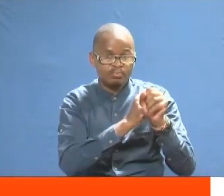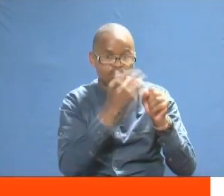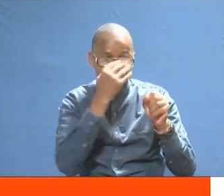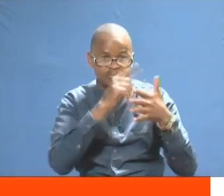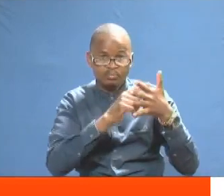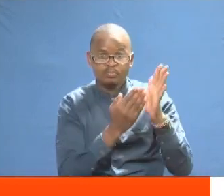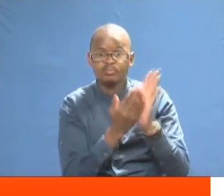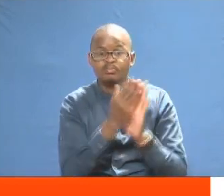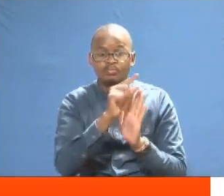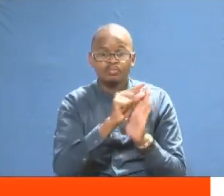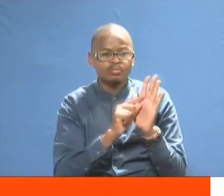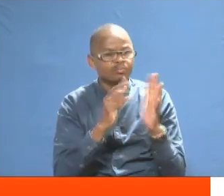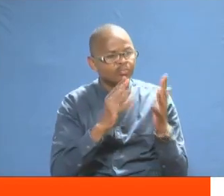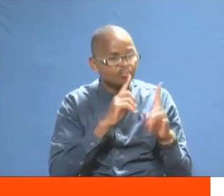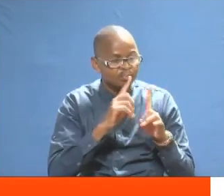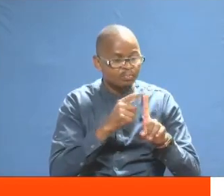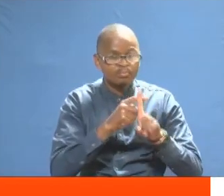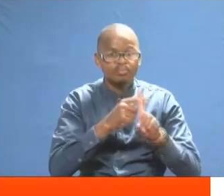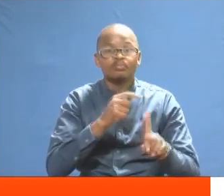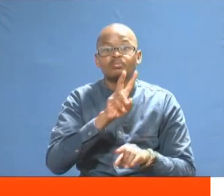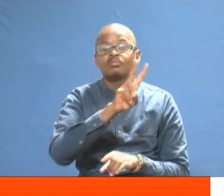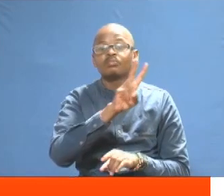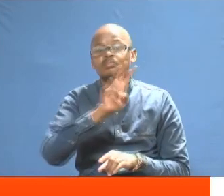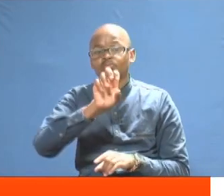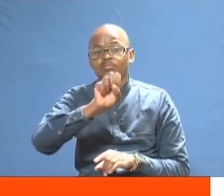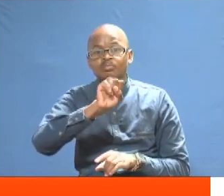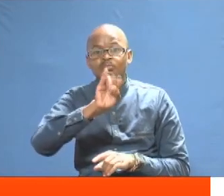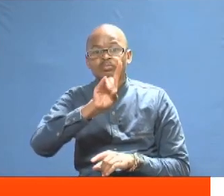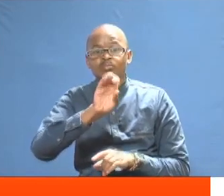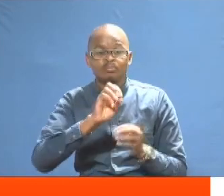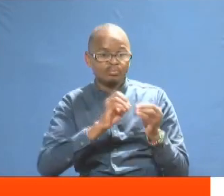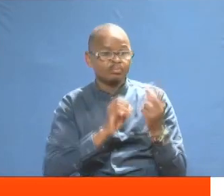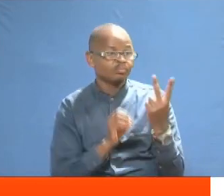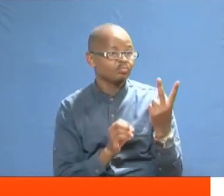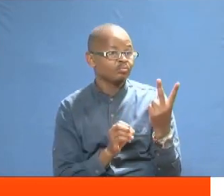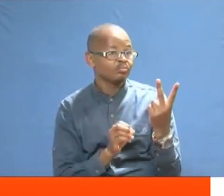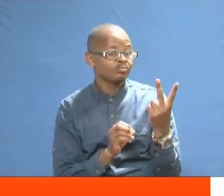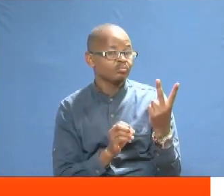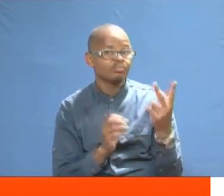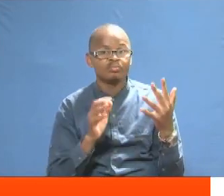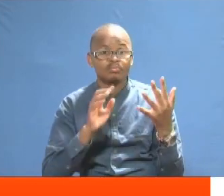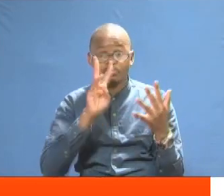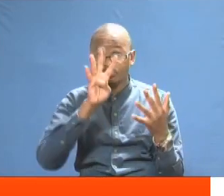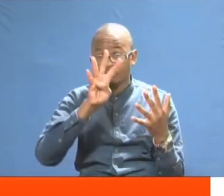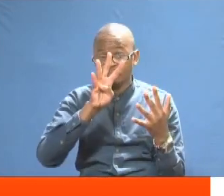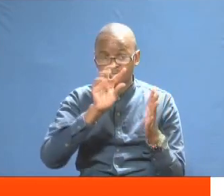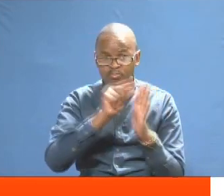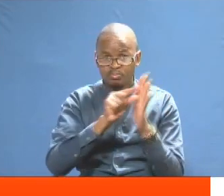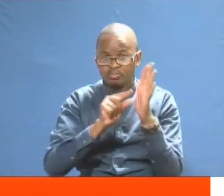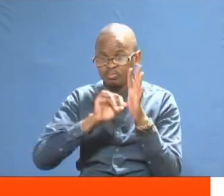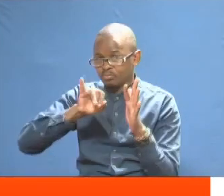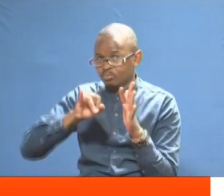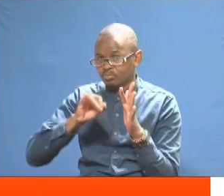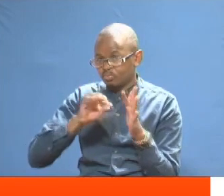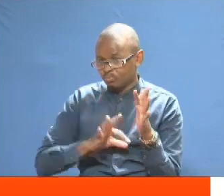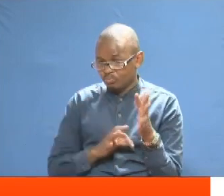deliver on development agenda. How can you speak from the suicides of mouth? Number two is there is a Big Four agenda that was rolled up by Jubilee, and